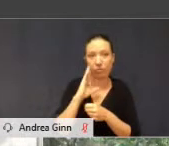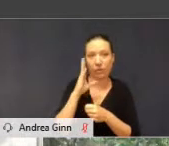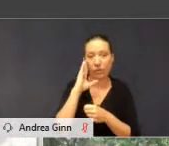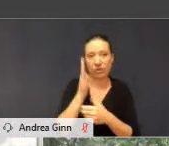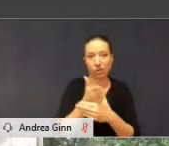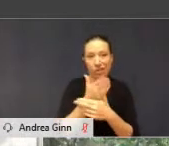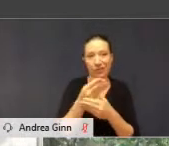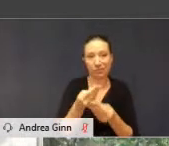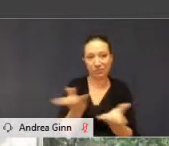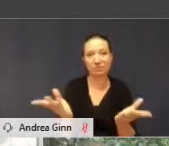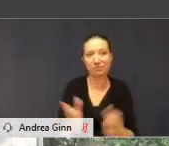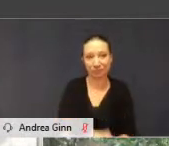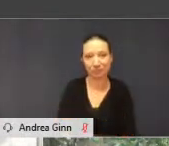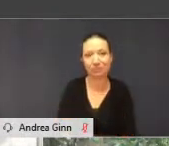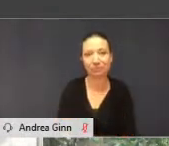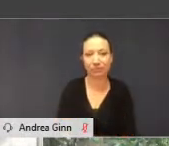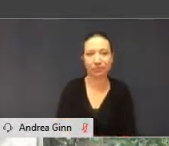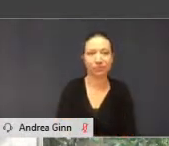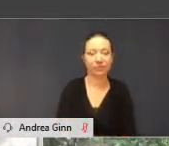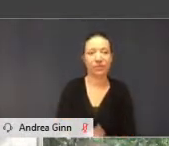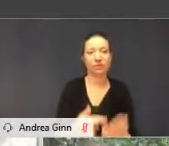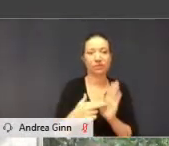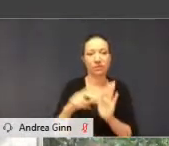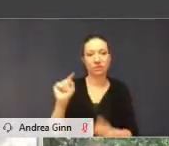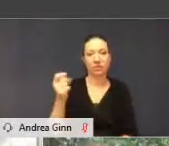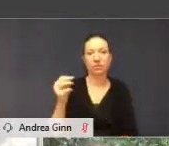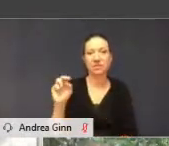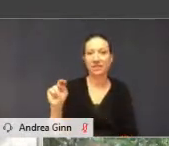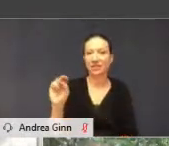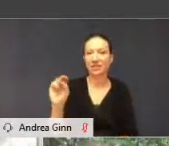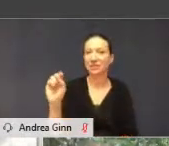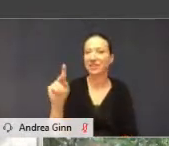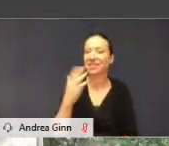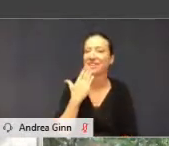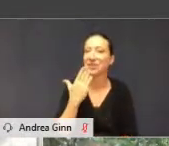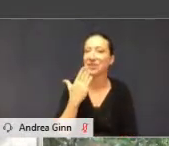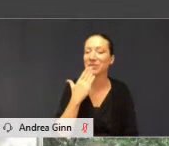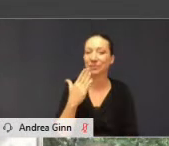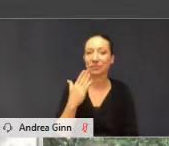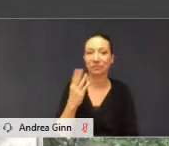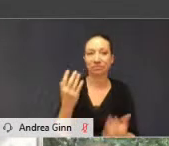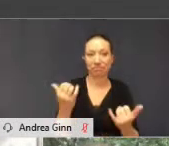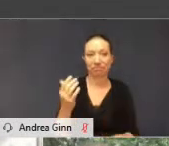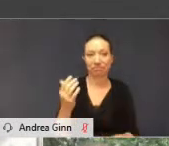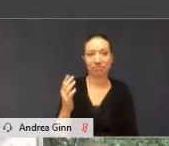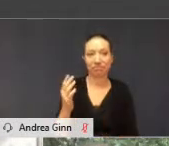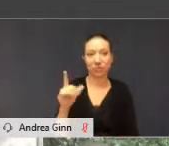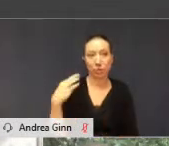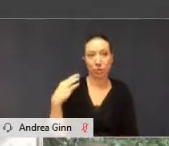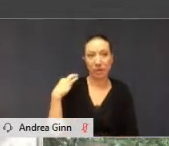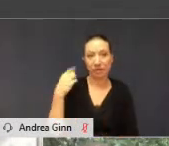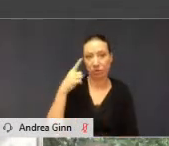out. Okay, thank you for that. And then when you applied for the EMSA